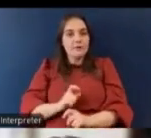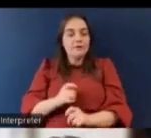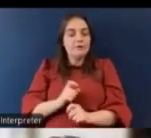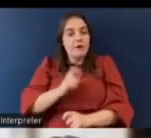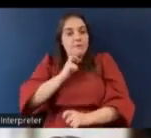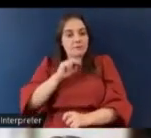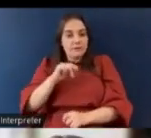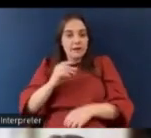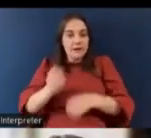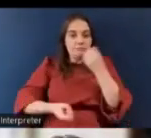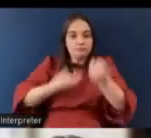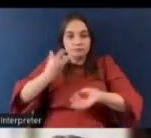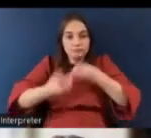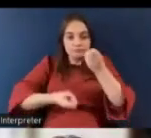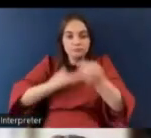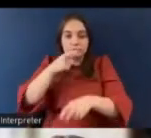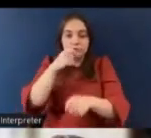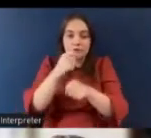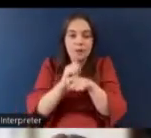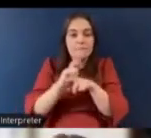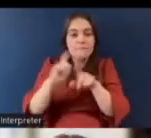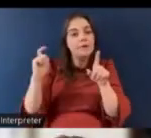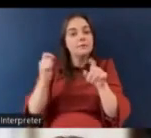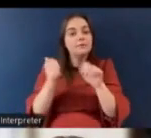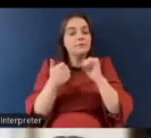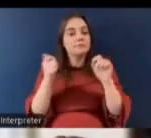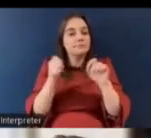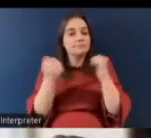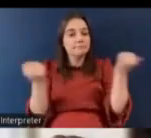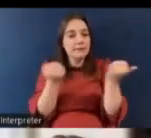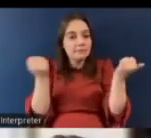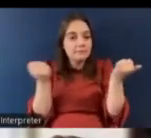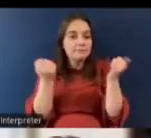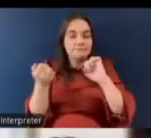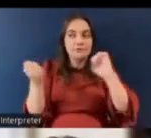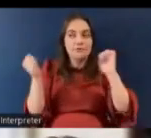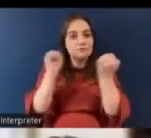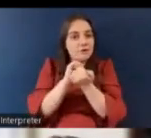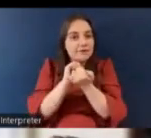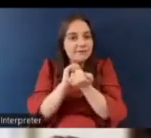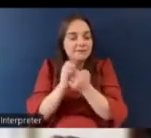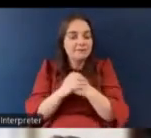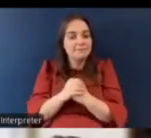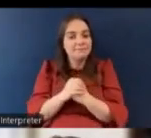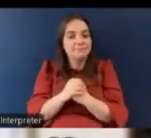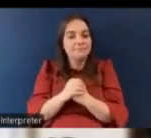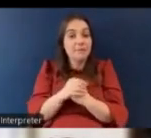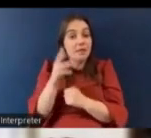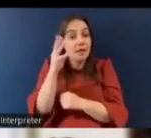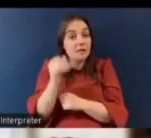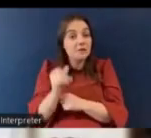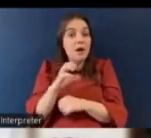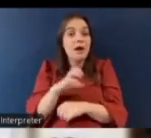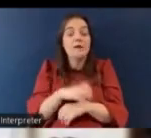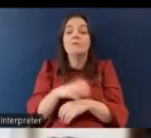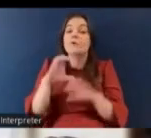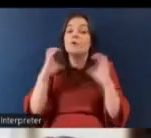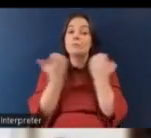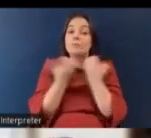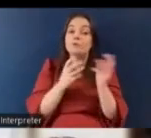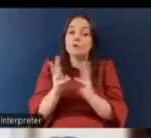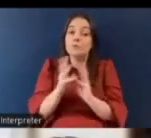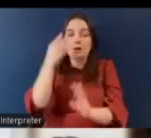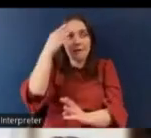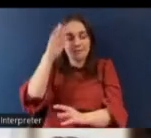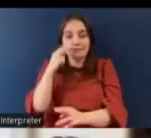crisis. They didn't feel like they had the tools to do so. And so that's why, for Community Work Ireland, that's why they came to the table on this project.